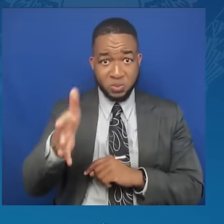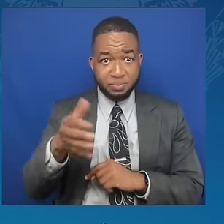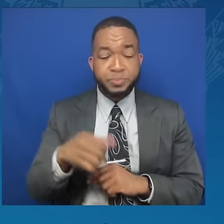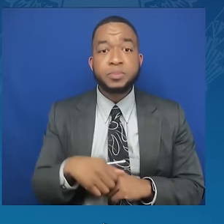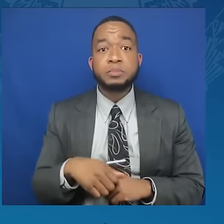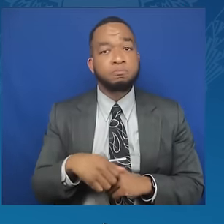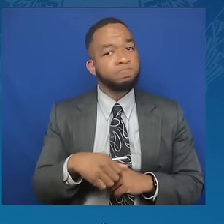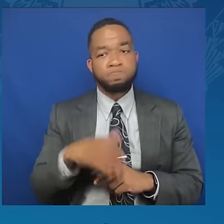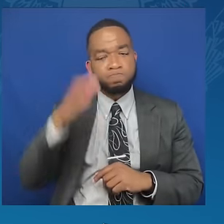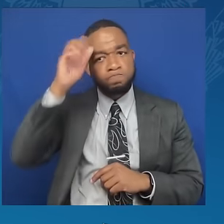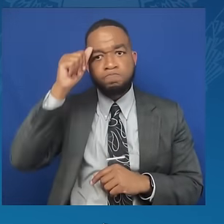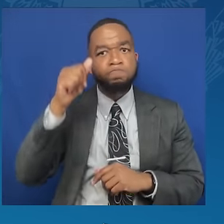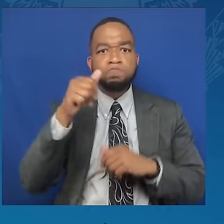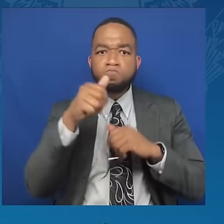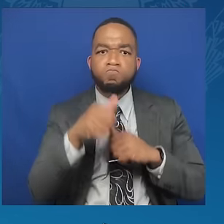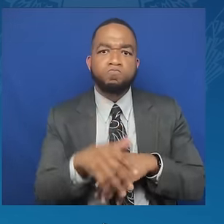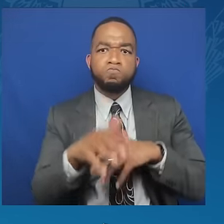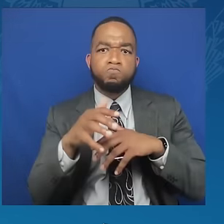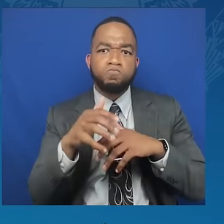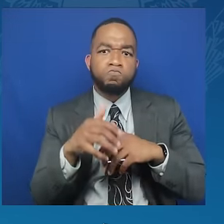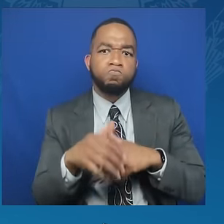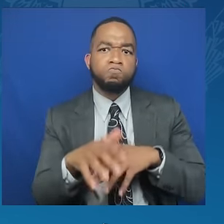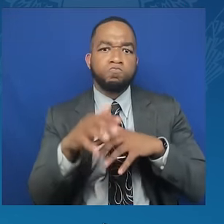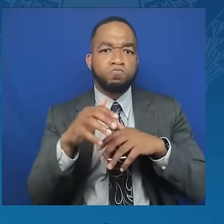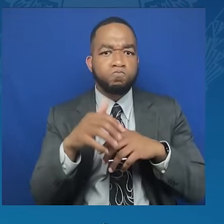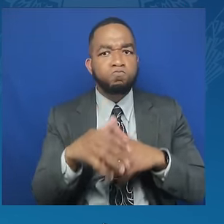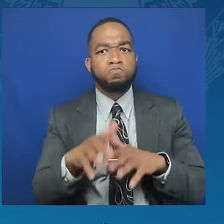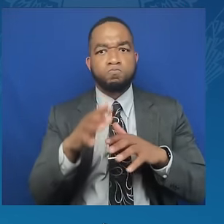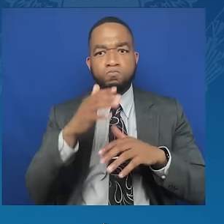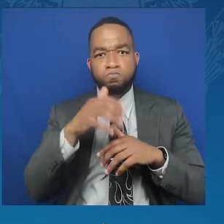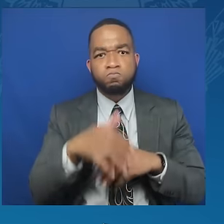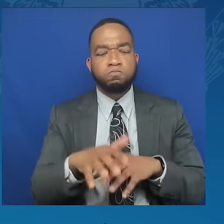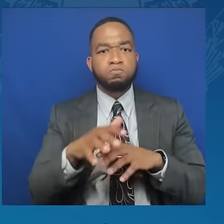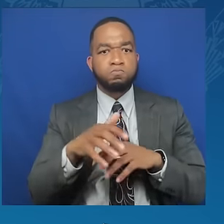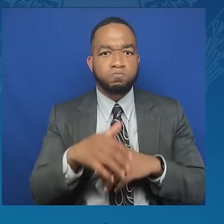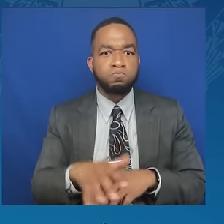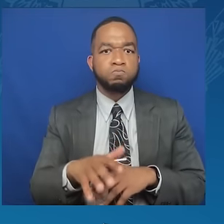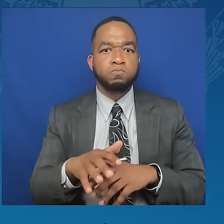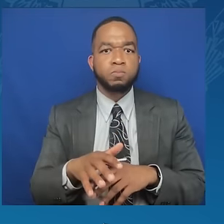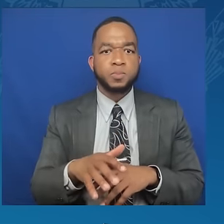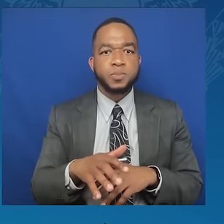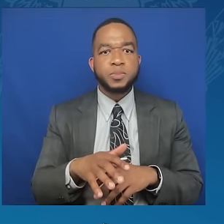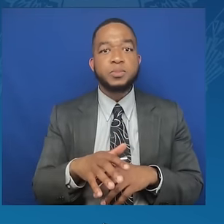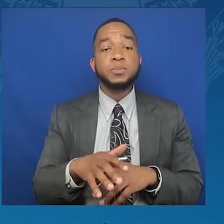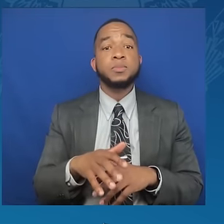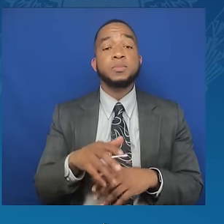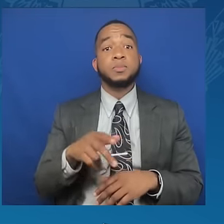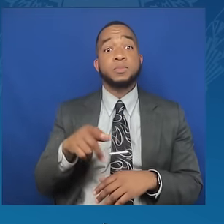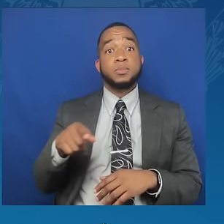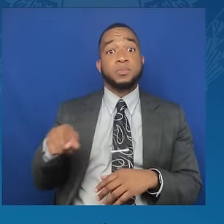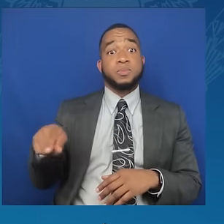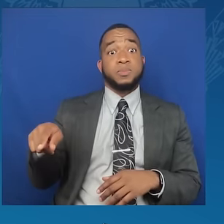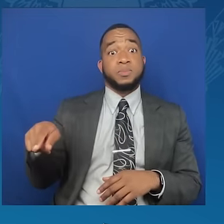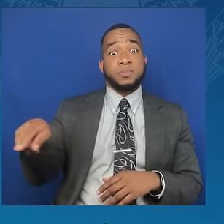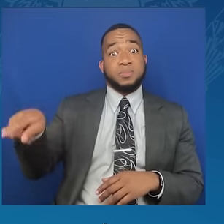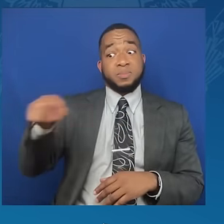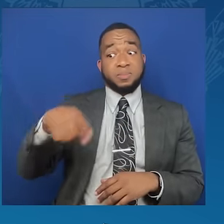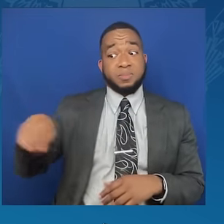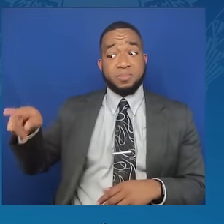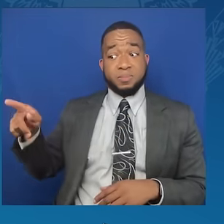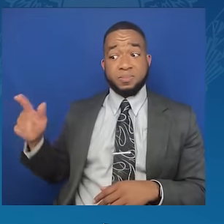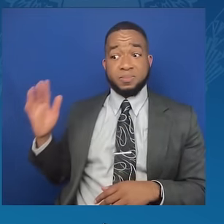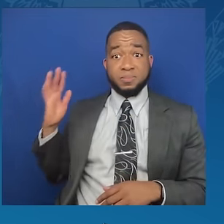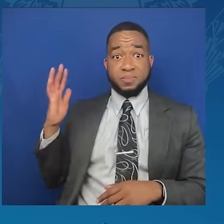to retreat. And yet, they would not be deterred, defeated, or